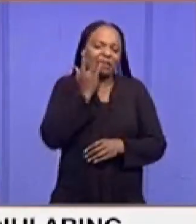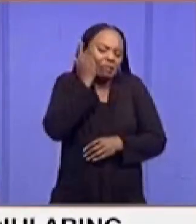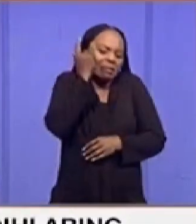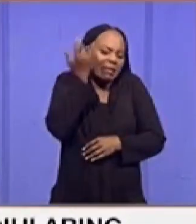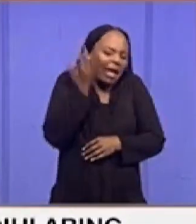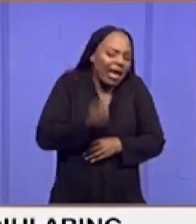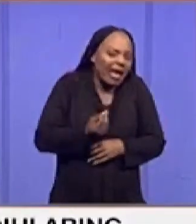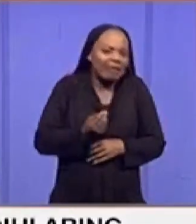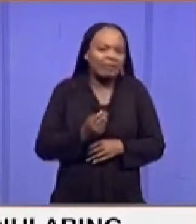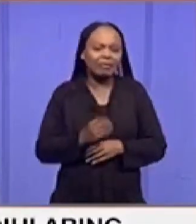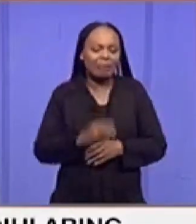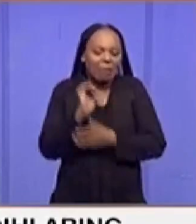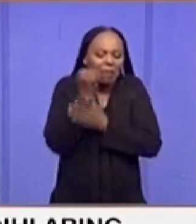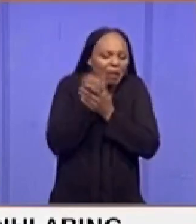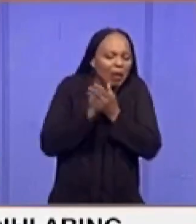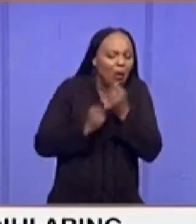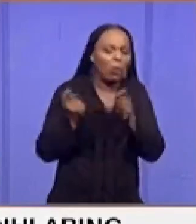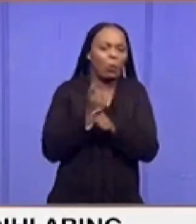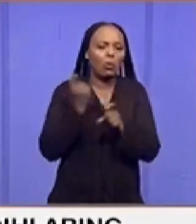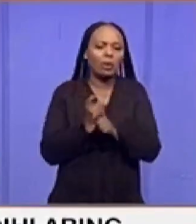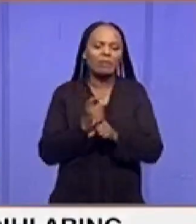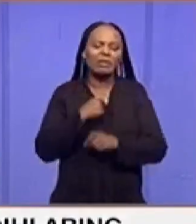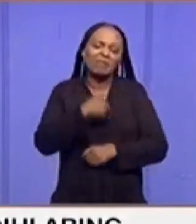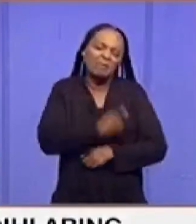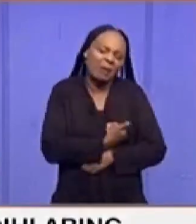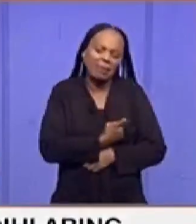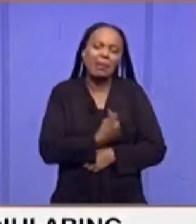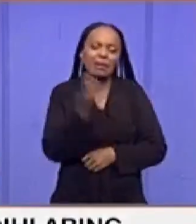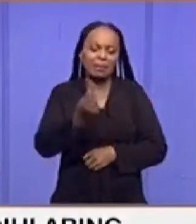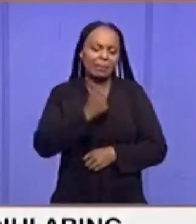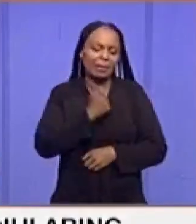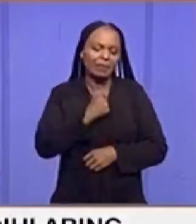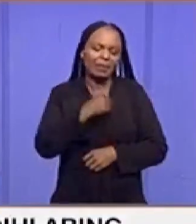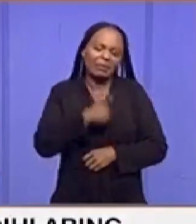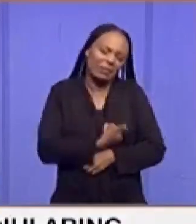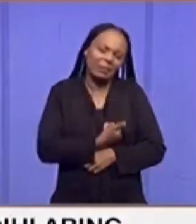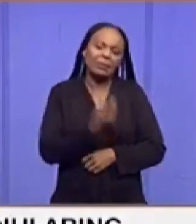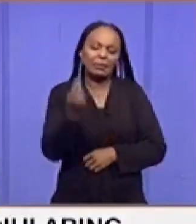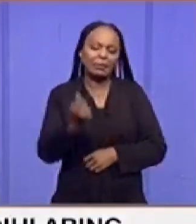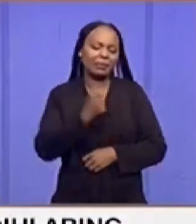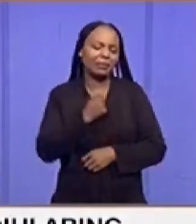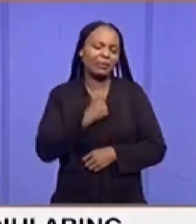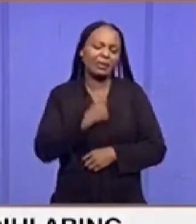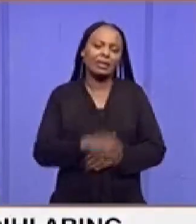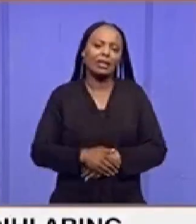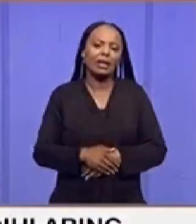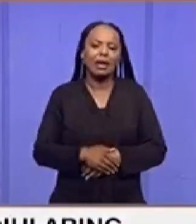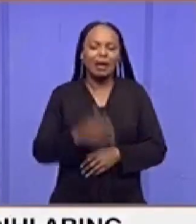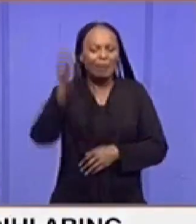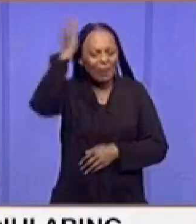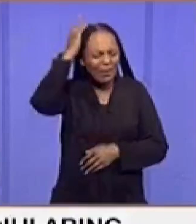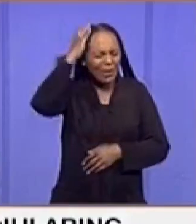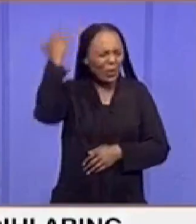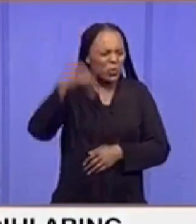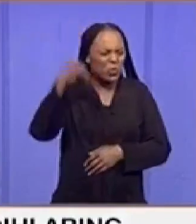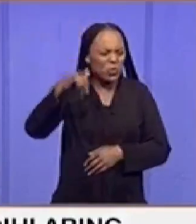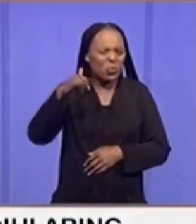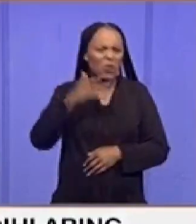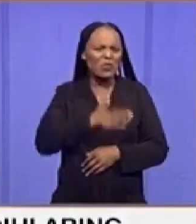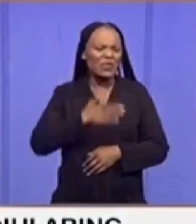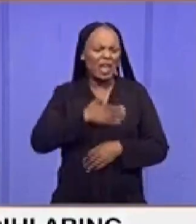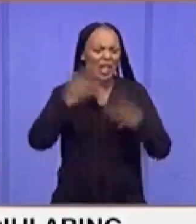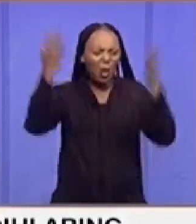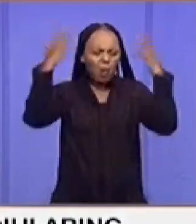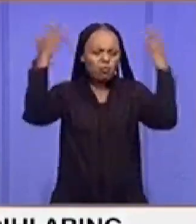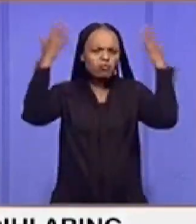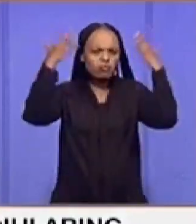ditlhong. Ke utlwile botlhoko thata ka kganya ngwana ke thata cause o lemetse ning tlhoga gage ya opa e kena phio